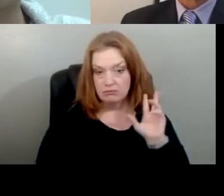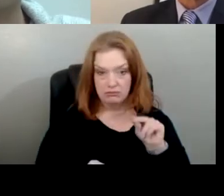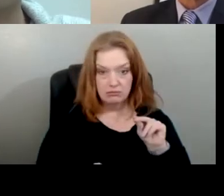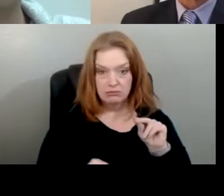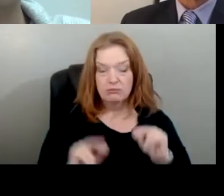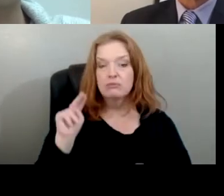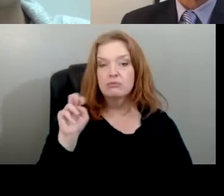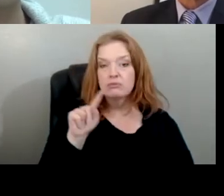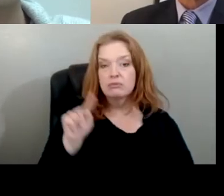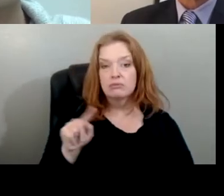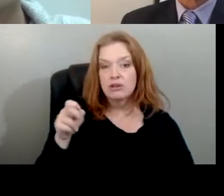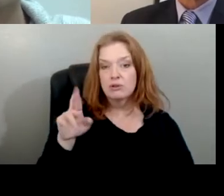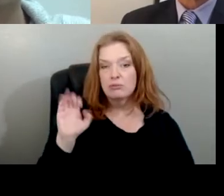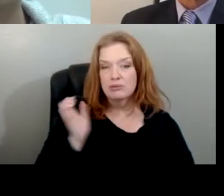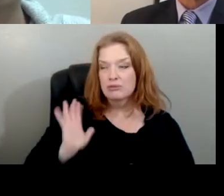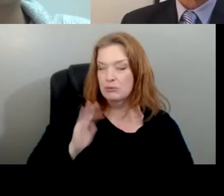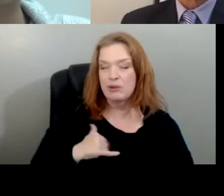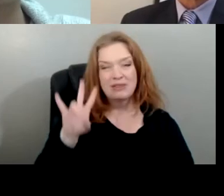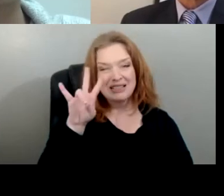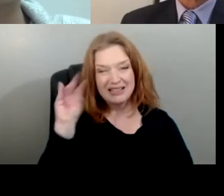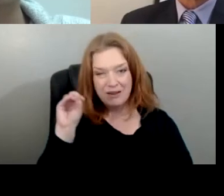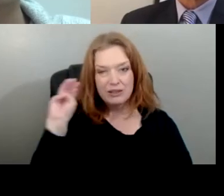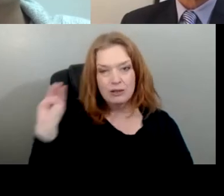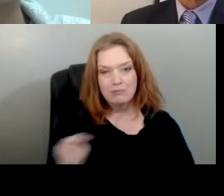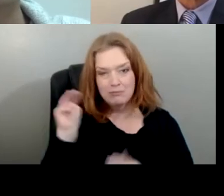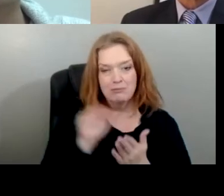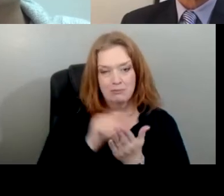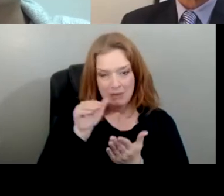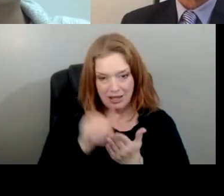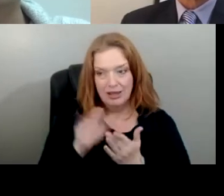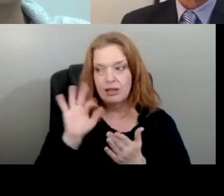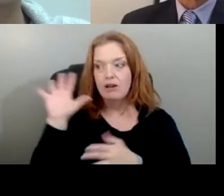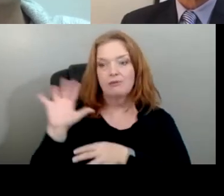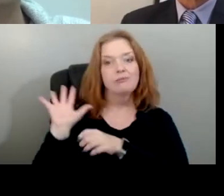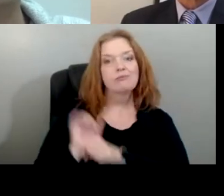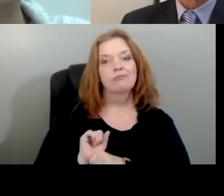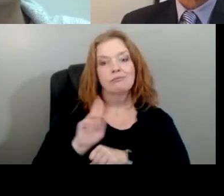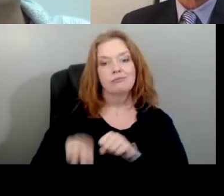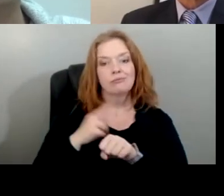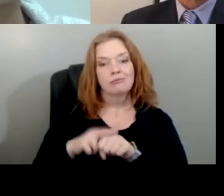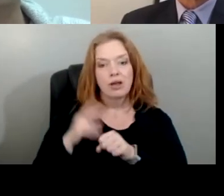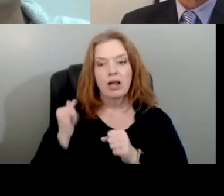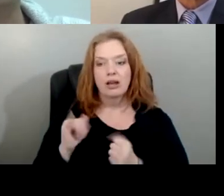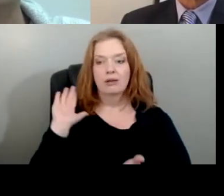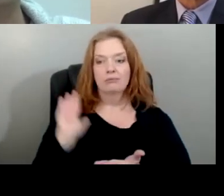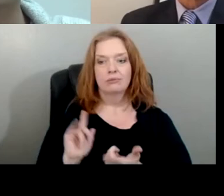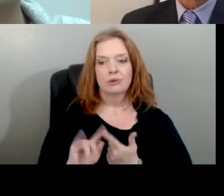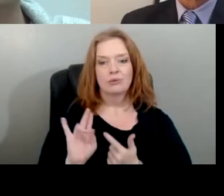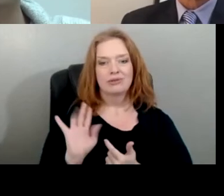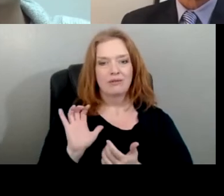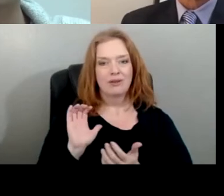had 70 million acres at one point of usual and accustomed territory, and are now down to about 700,000. I